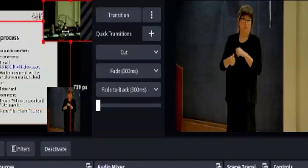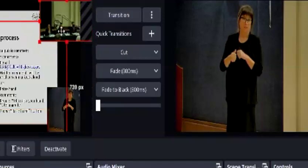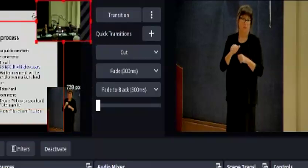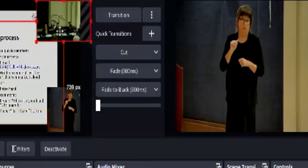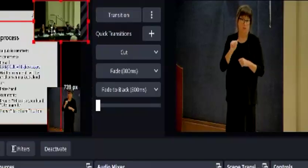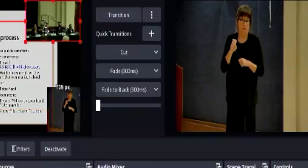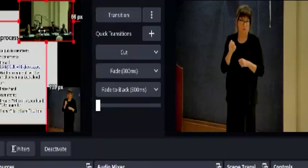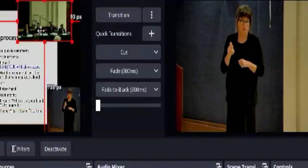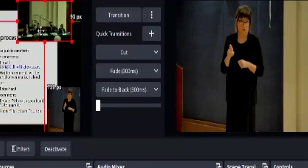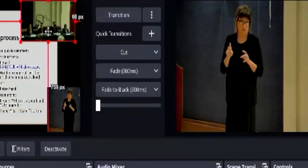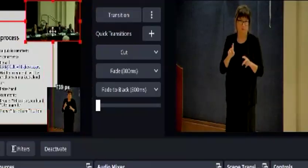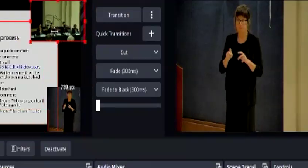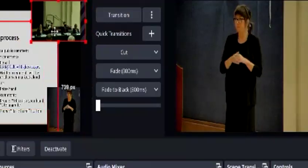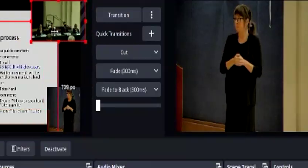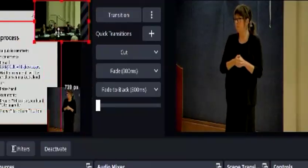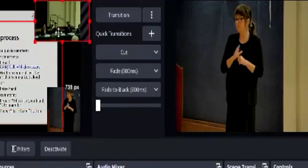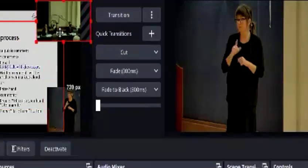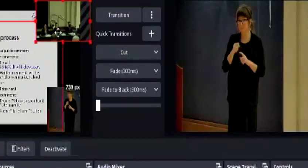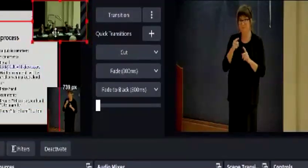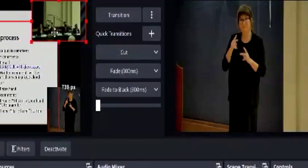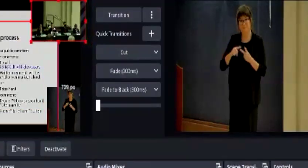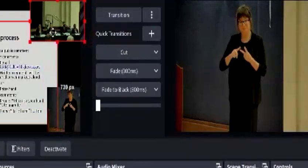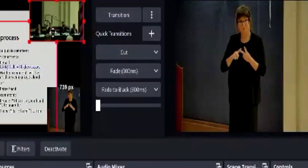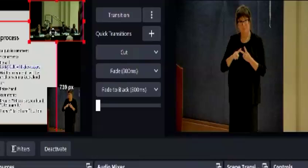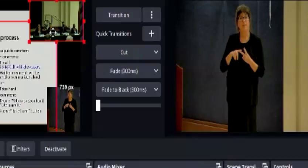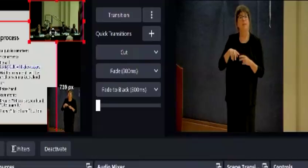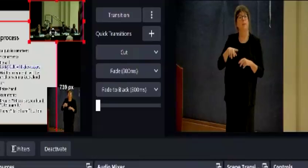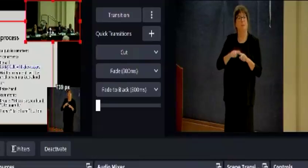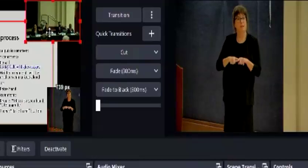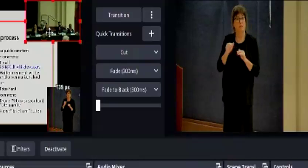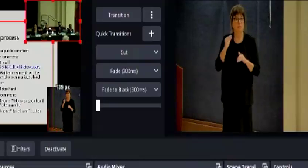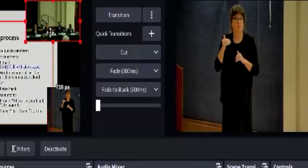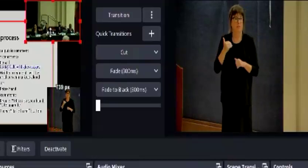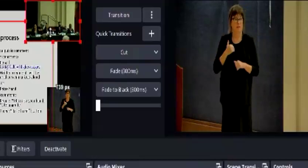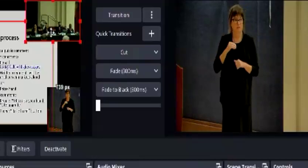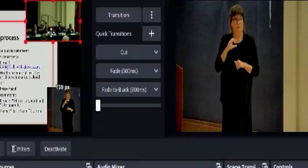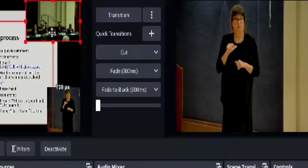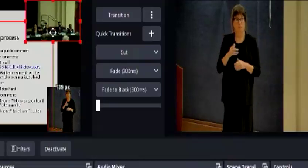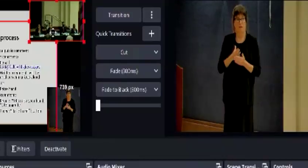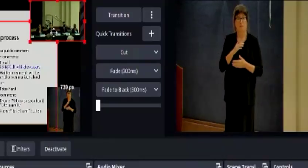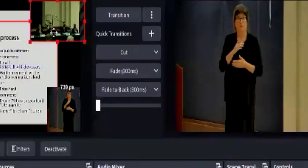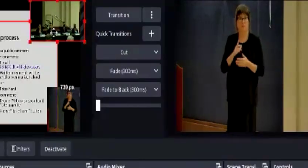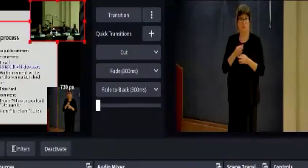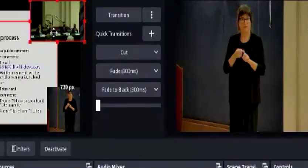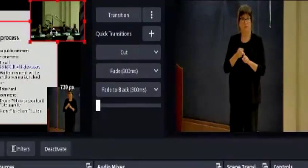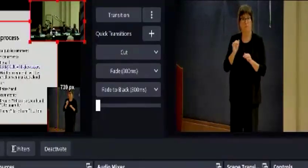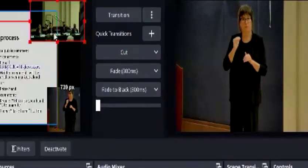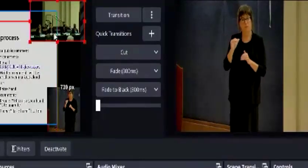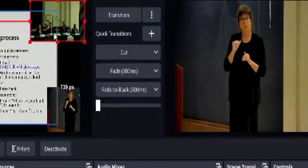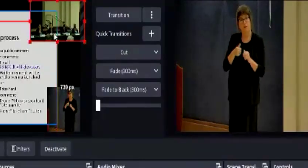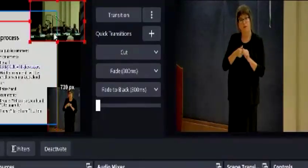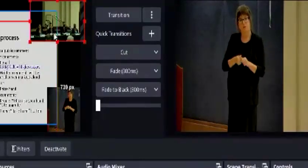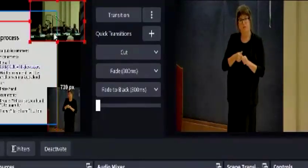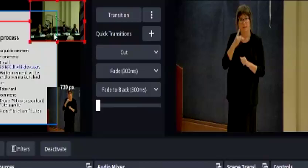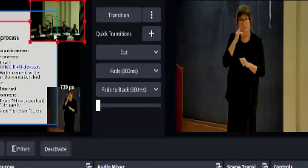Secondly, we specify that the older adults and dependent adults have a civil right to be free from abuse under the California